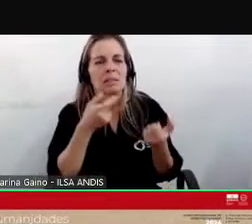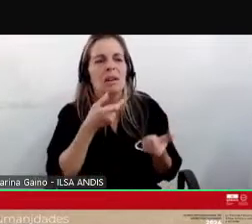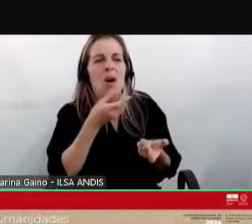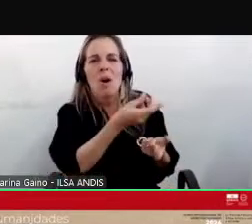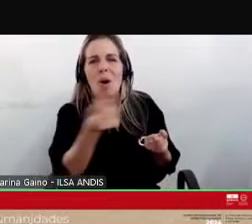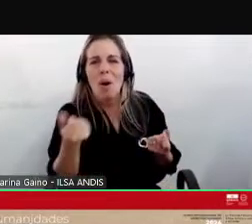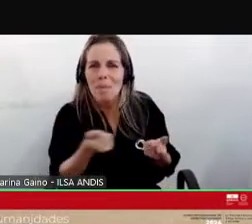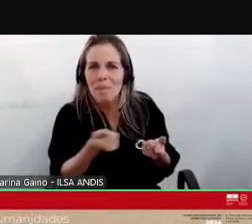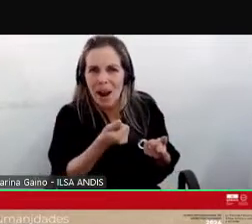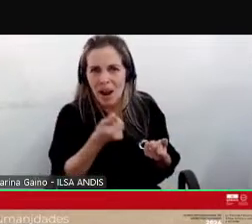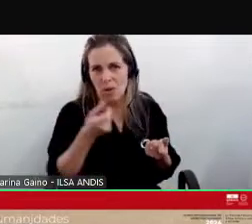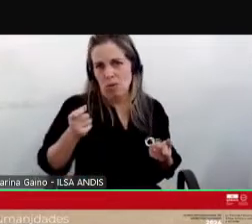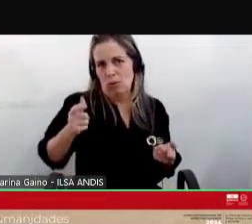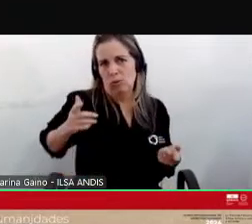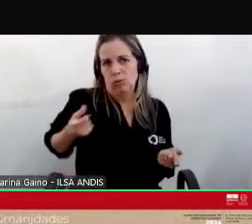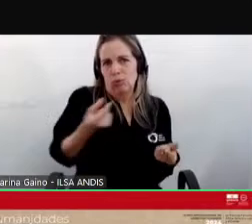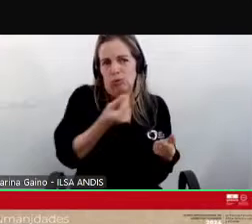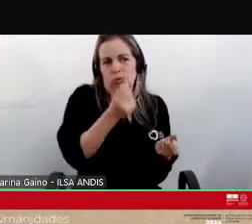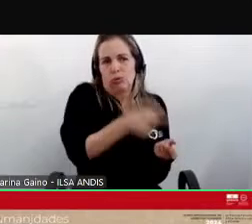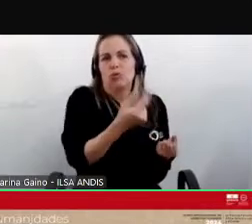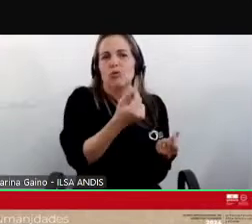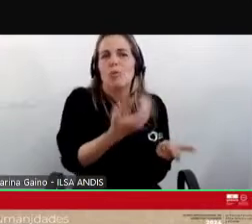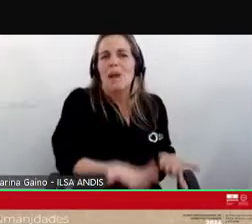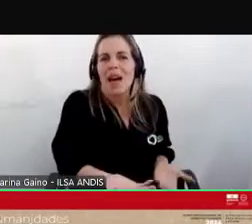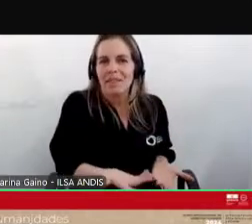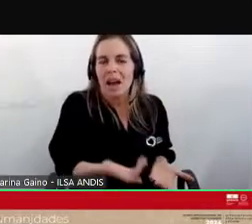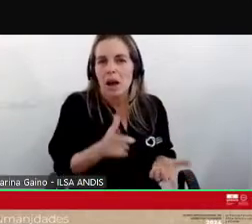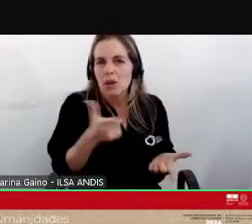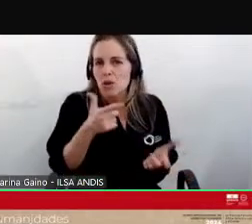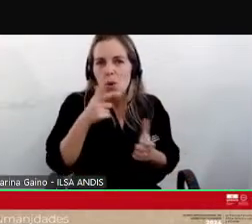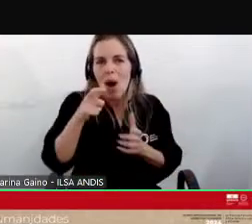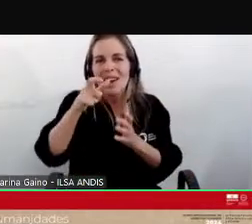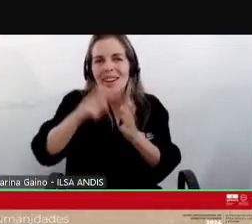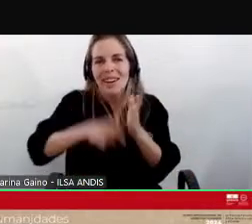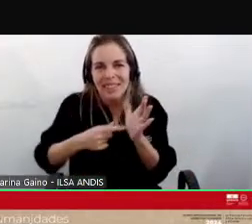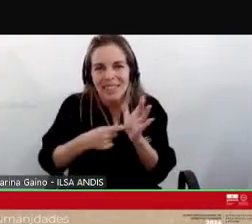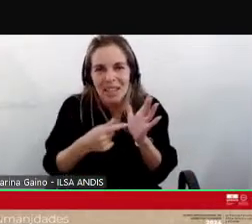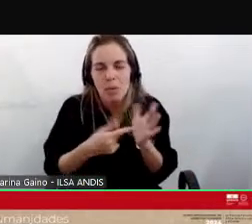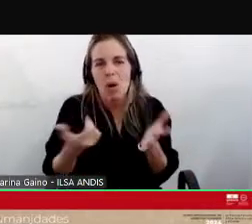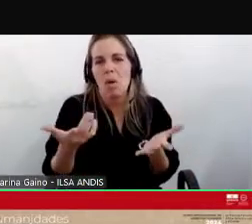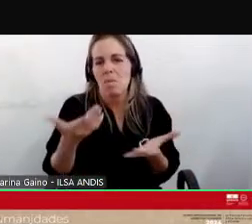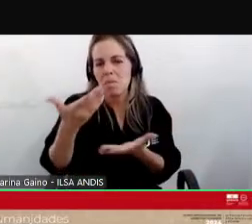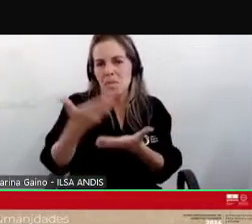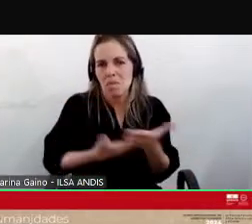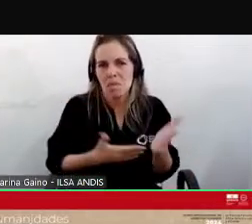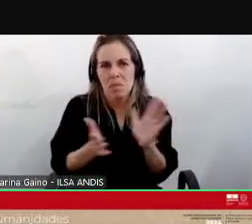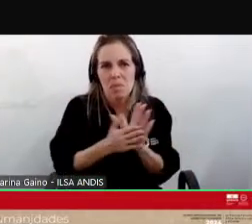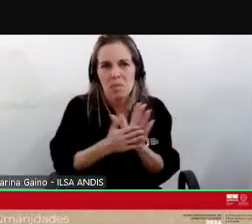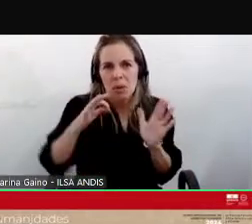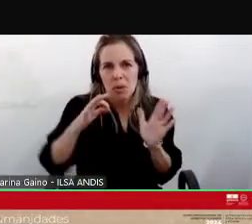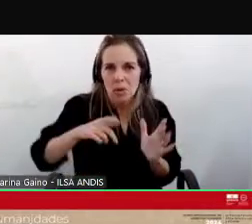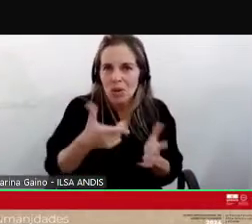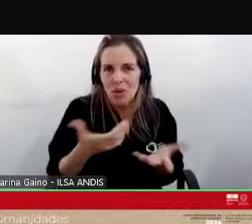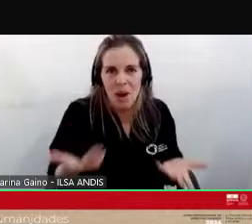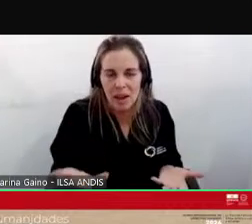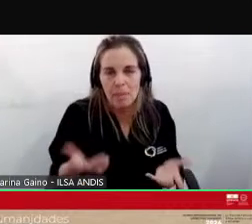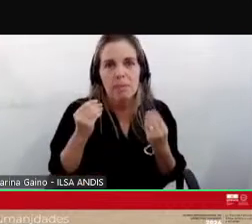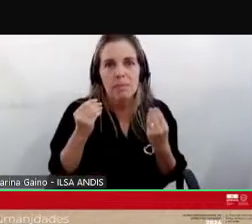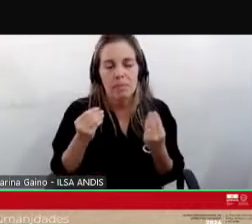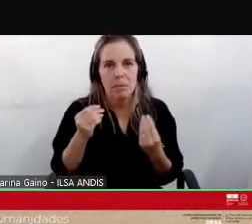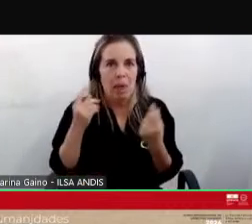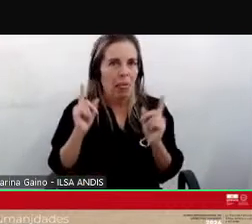any kinds of receipts or records of their debt, and aren't able to leave before paying off that debt. And that's very common. It's something that's sort of